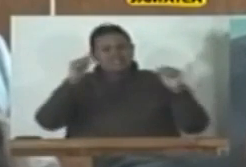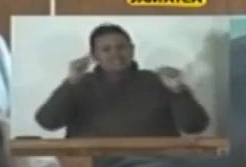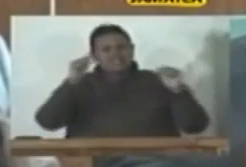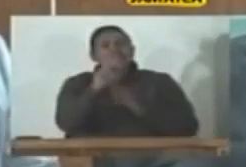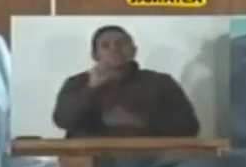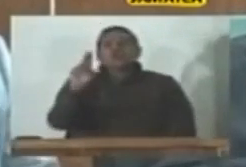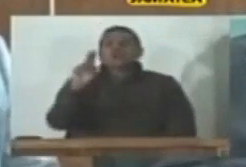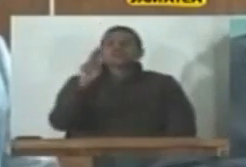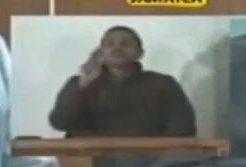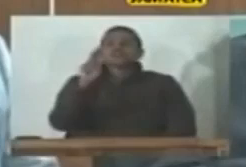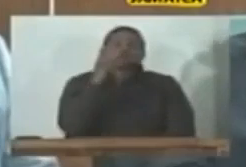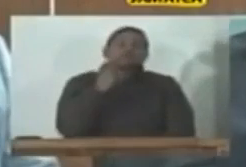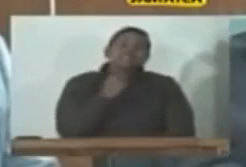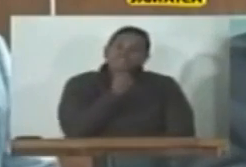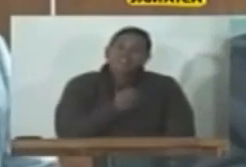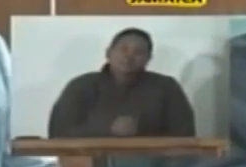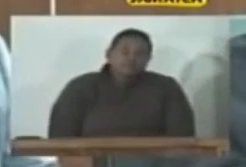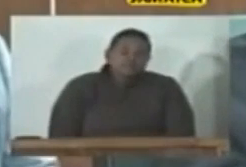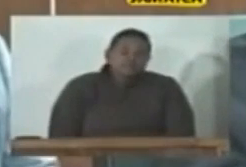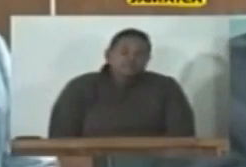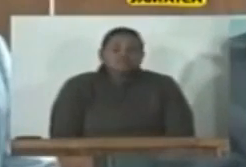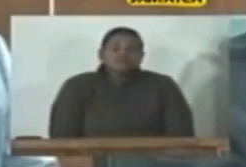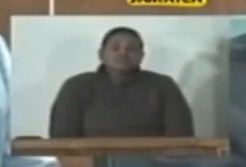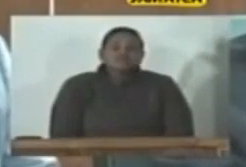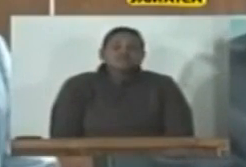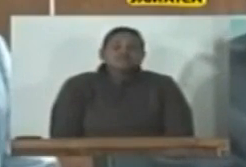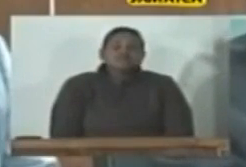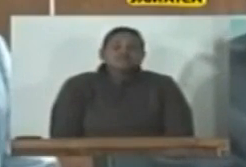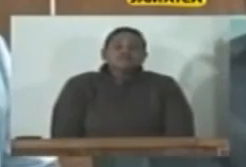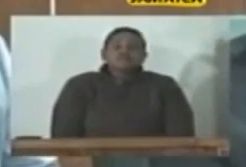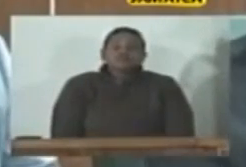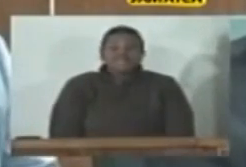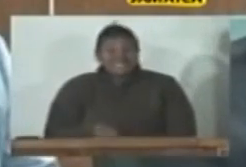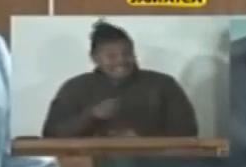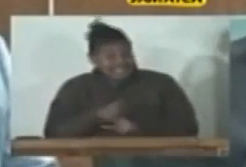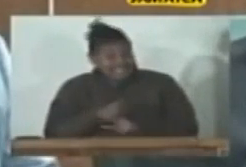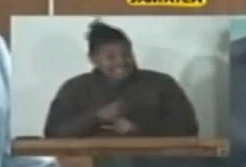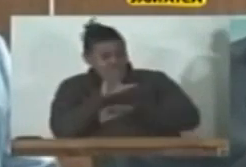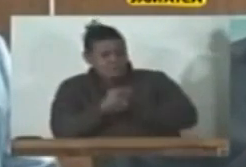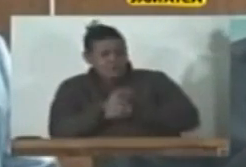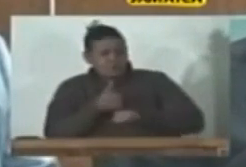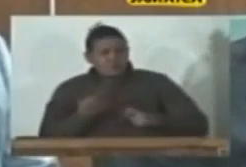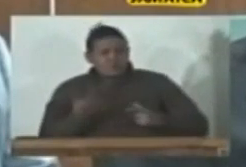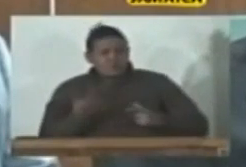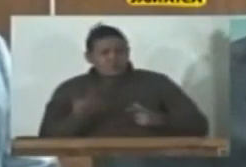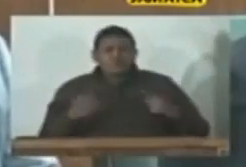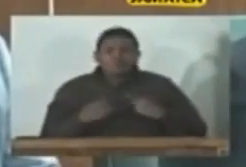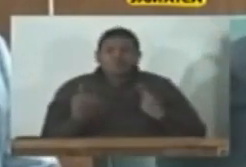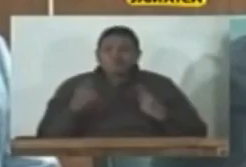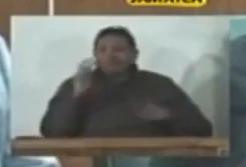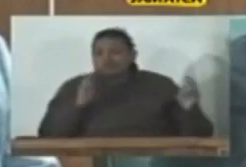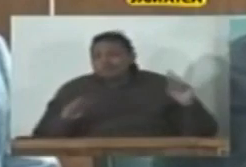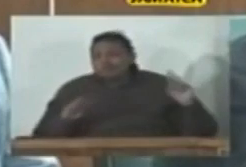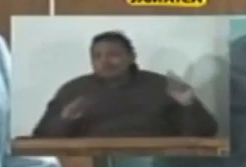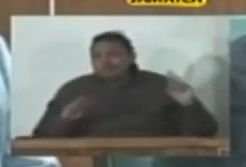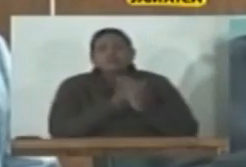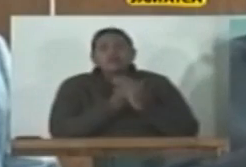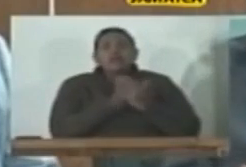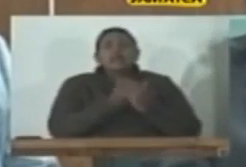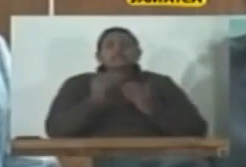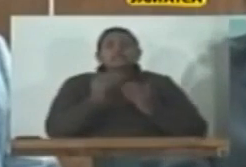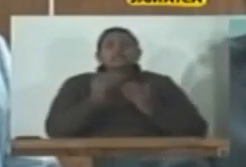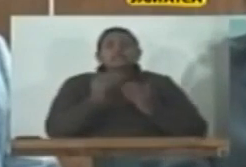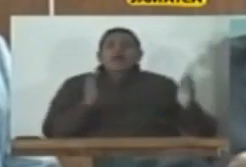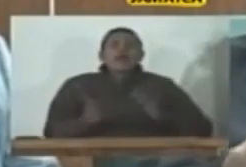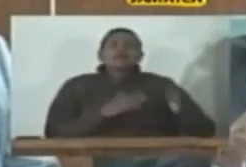for appointing me to shadow the portfolio of finance and planning. It is an honor to sit beside you in this house,